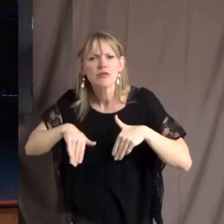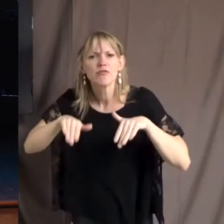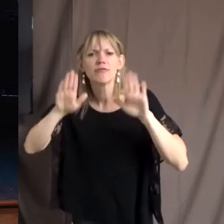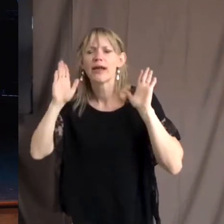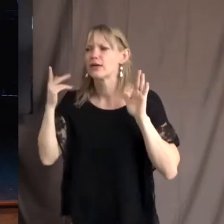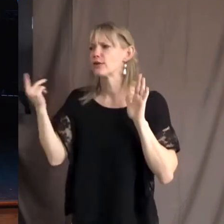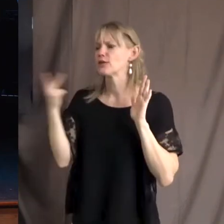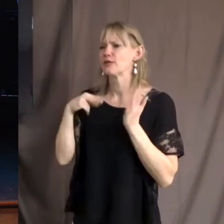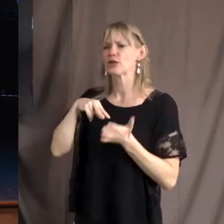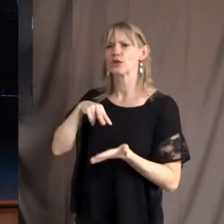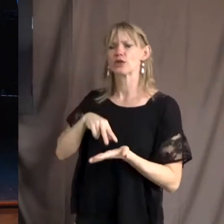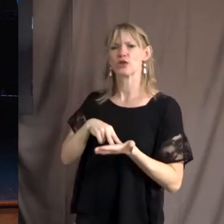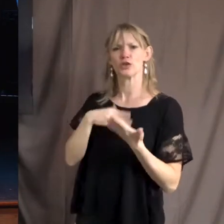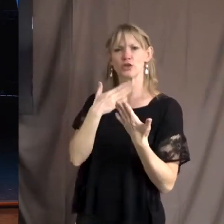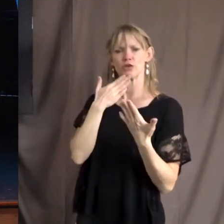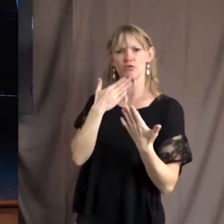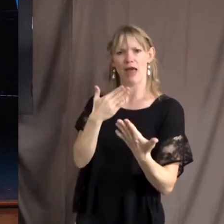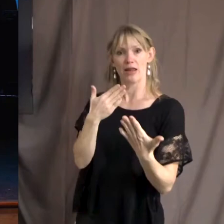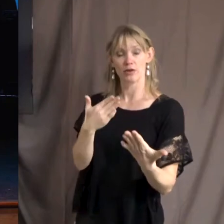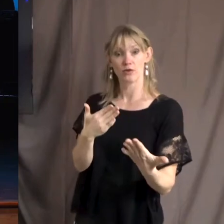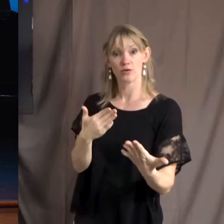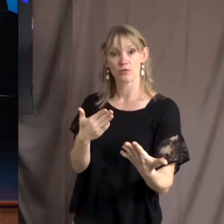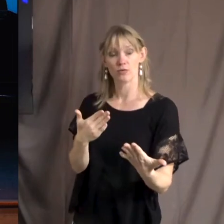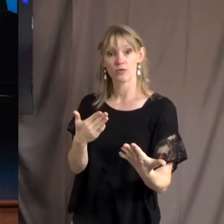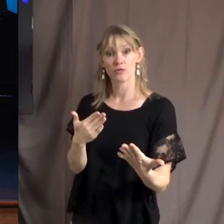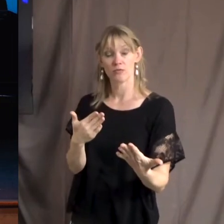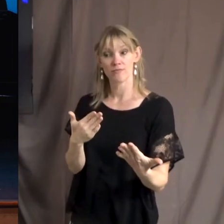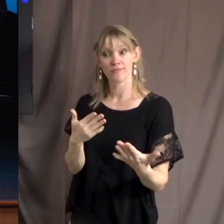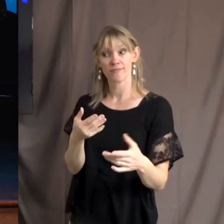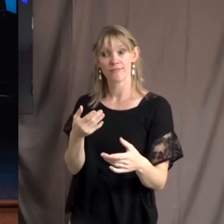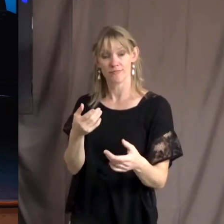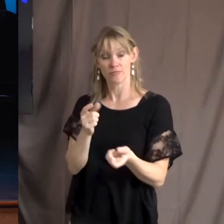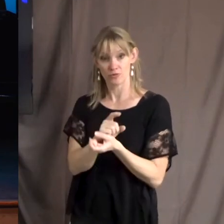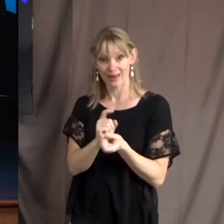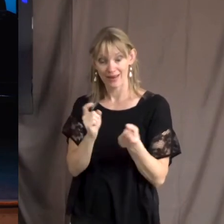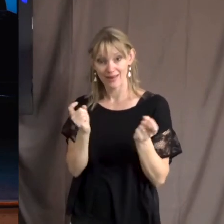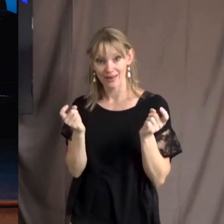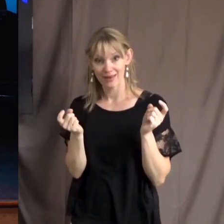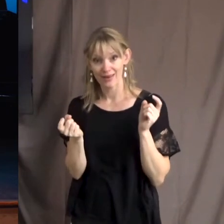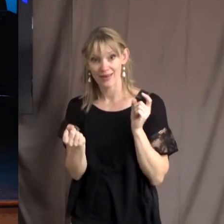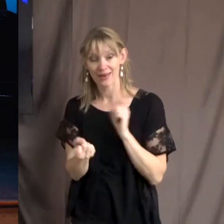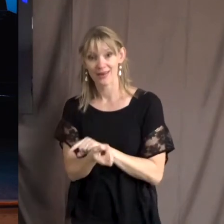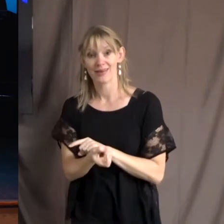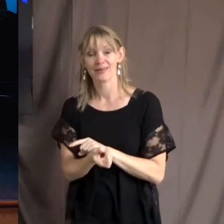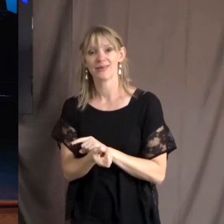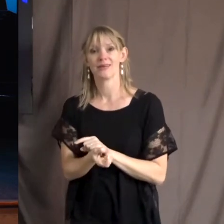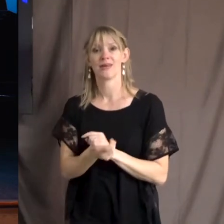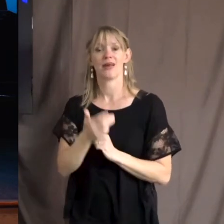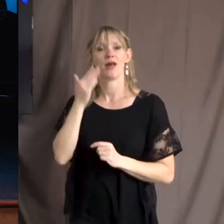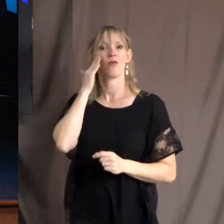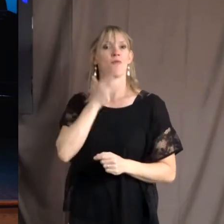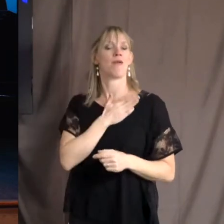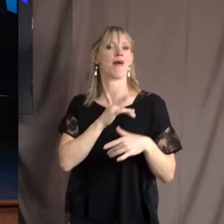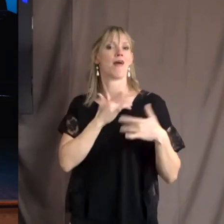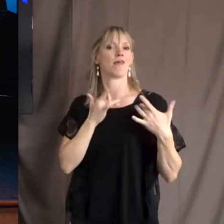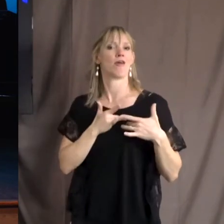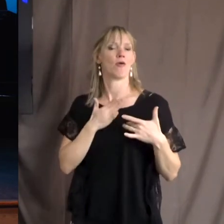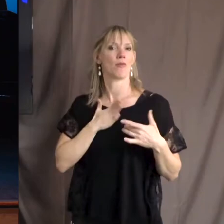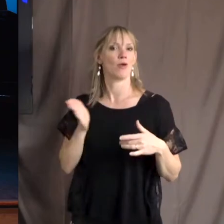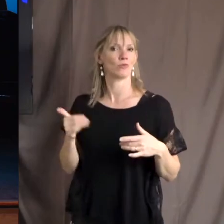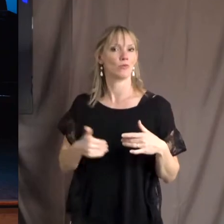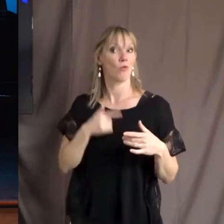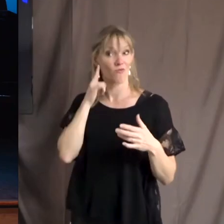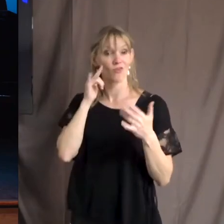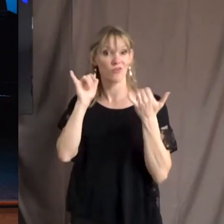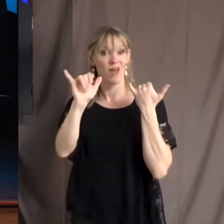in gratitude. And it changed things. I know for my own heart and soul forever. And